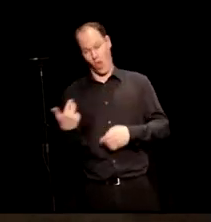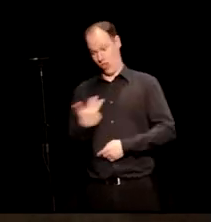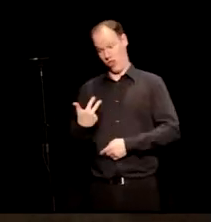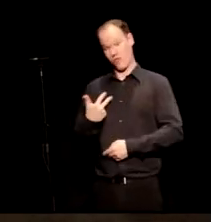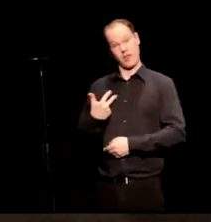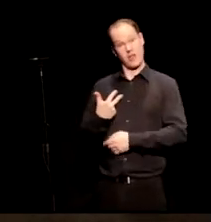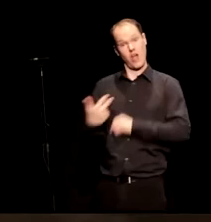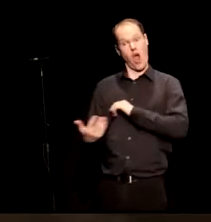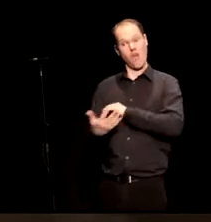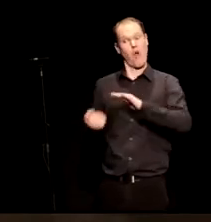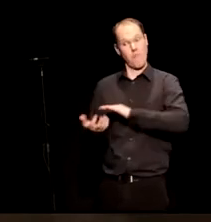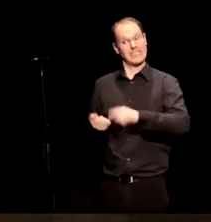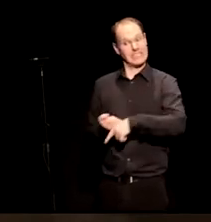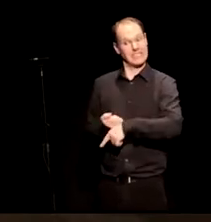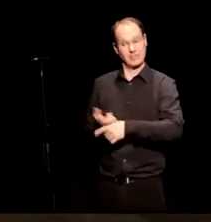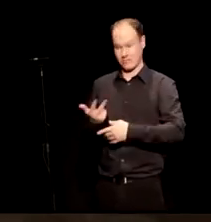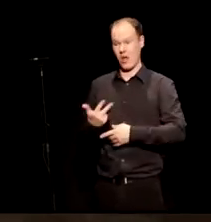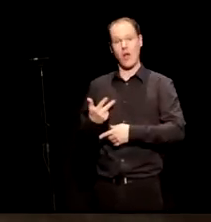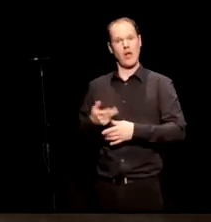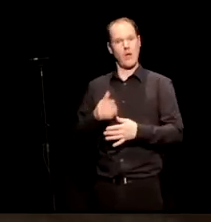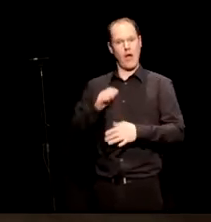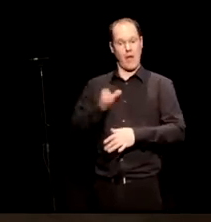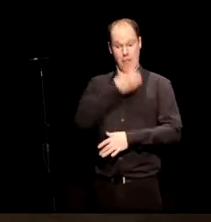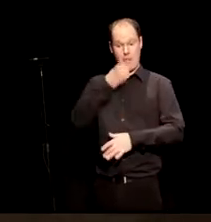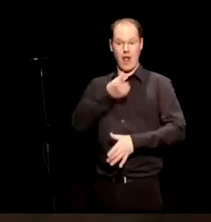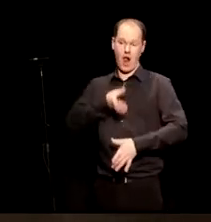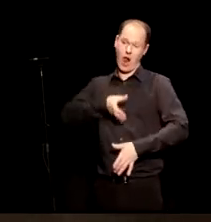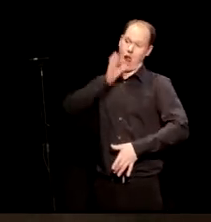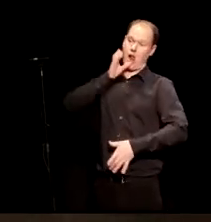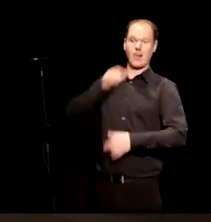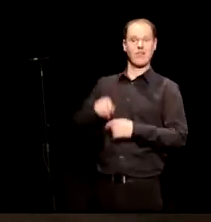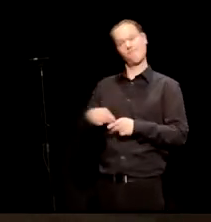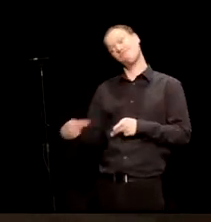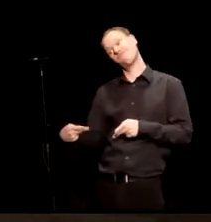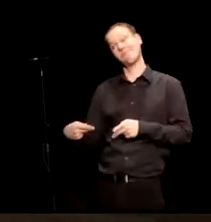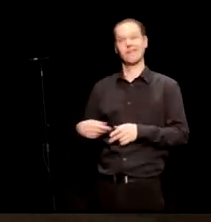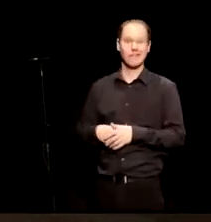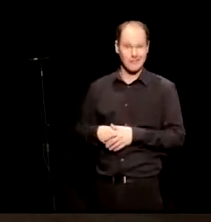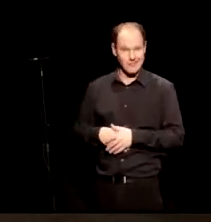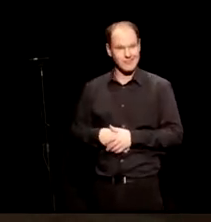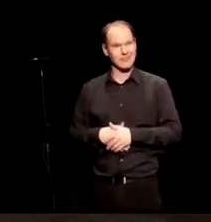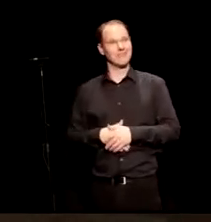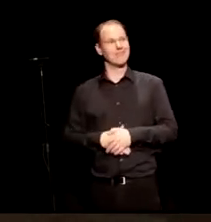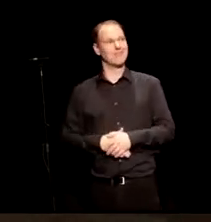actually, after drinking a keg of beer, lay down.